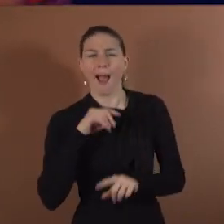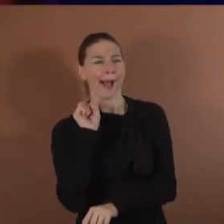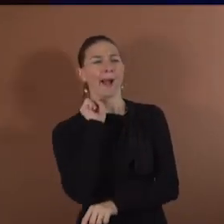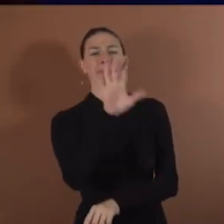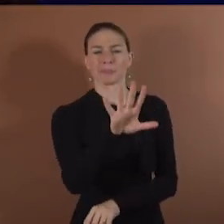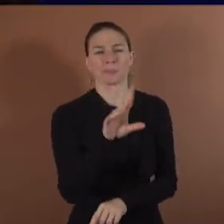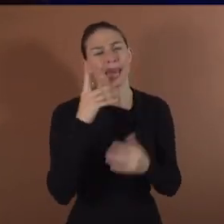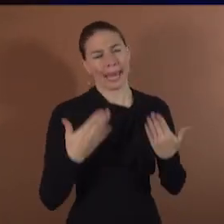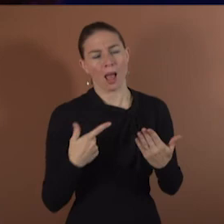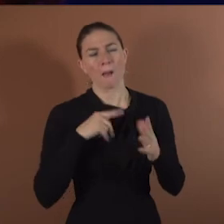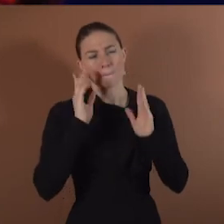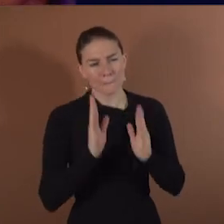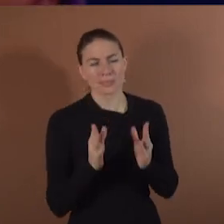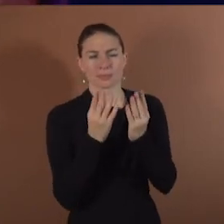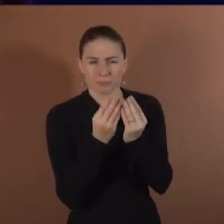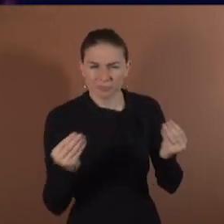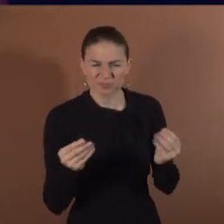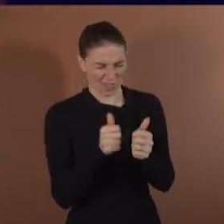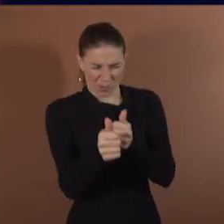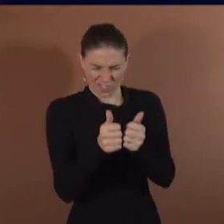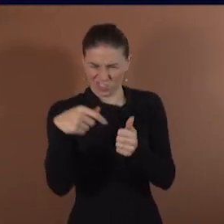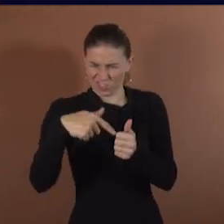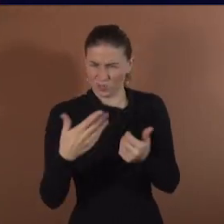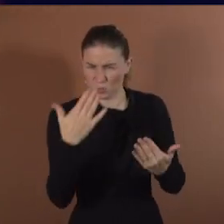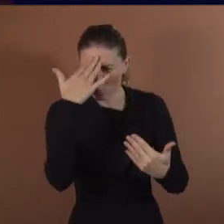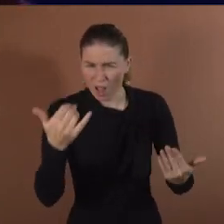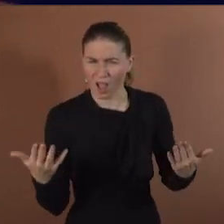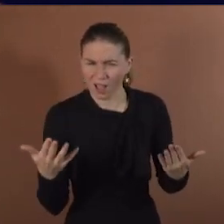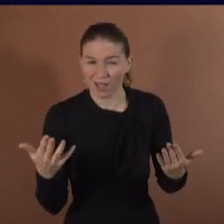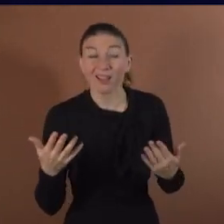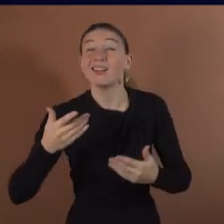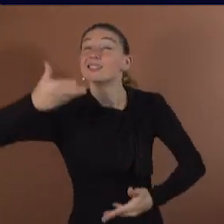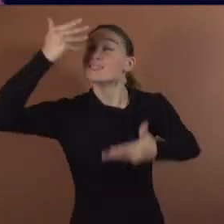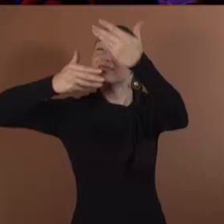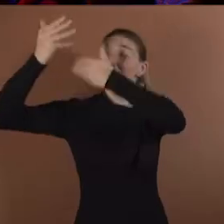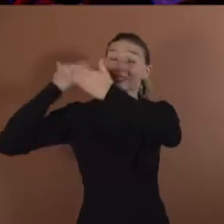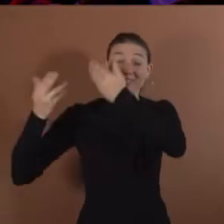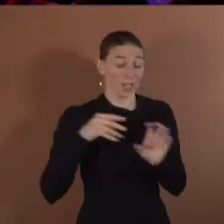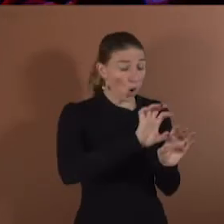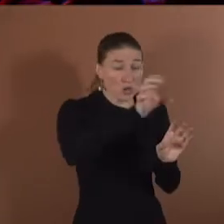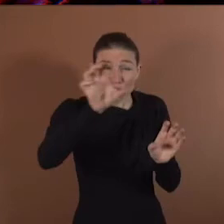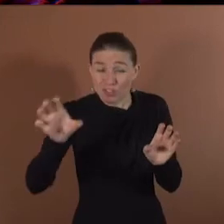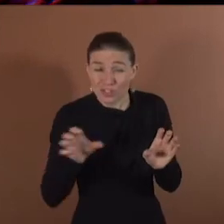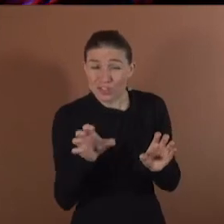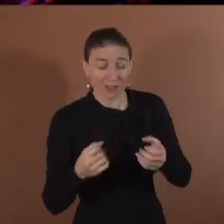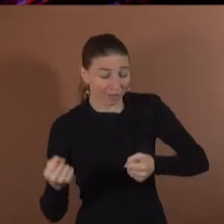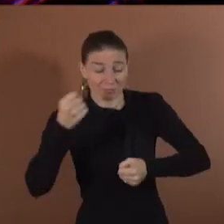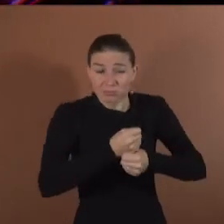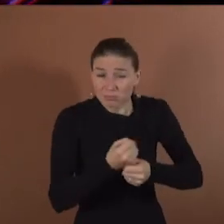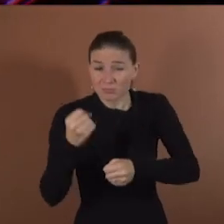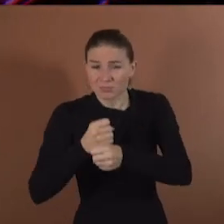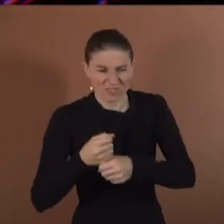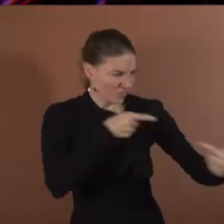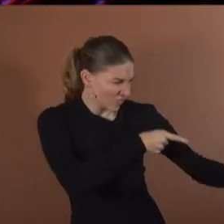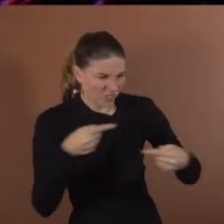in competition with each other. They were created to fight. And there are two forces pulling in opposite directions, I explained. On the one hand, you have